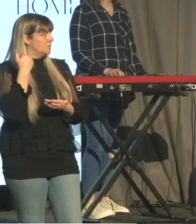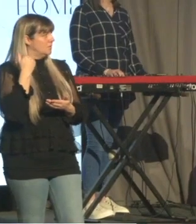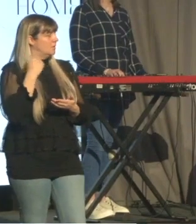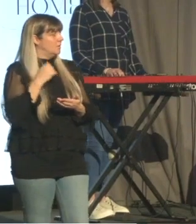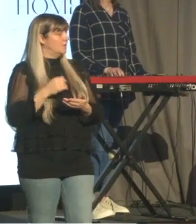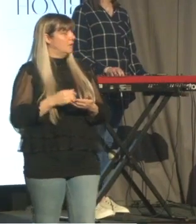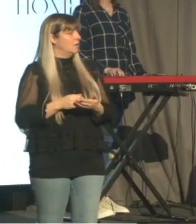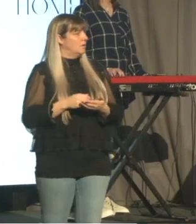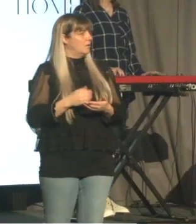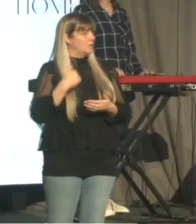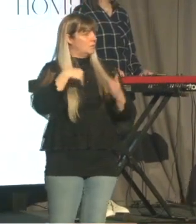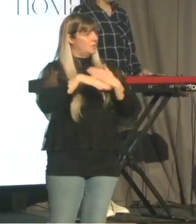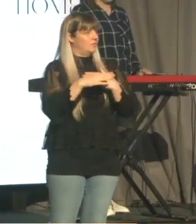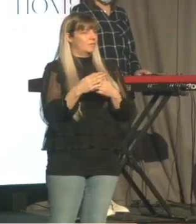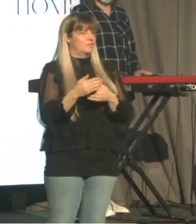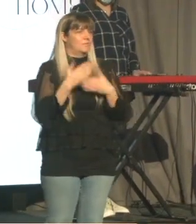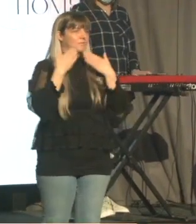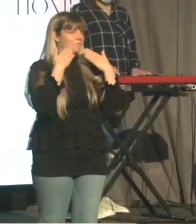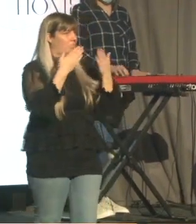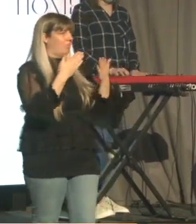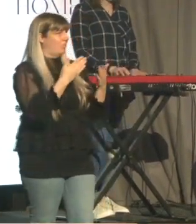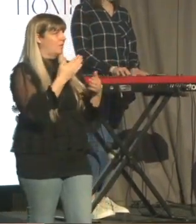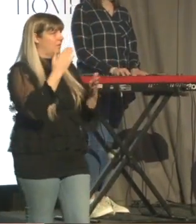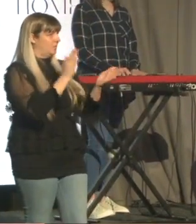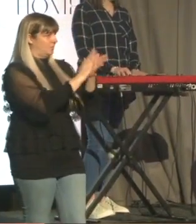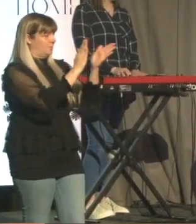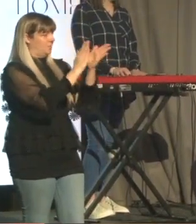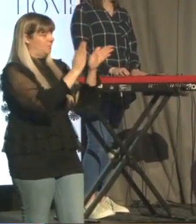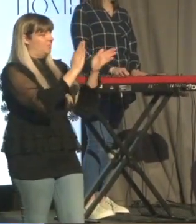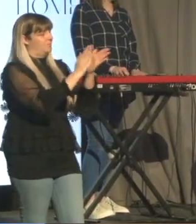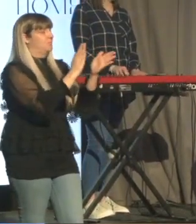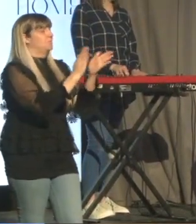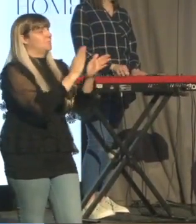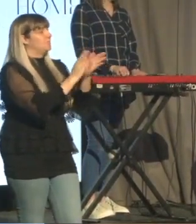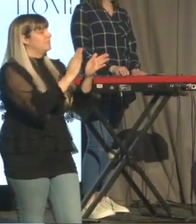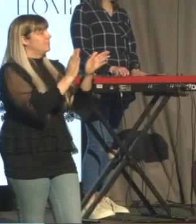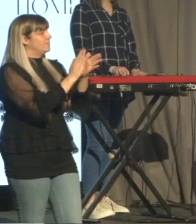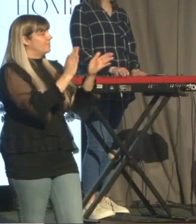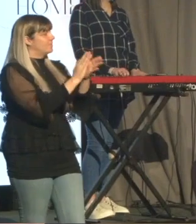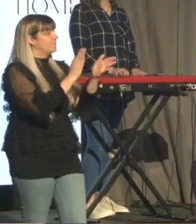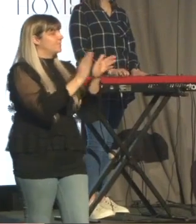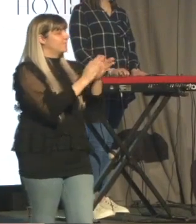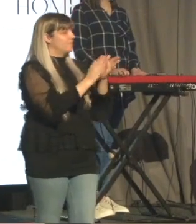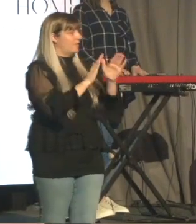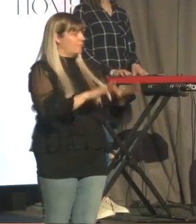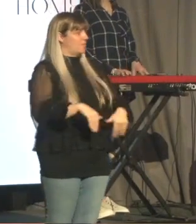So can we encourage Neil that's back with us today? God bless you, bro.